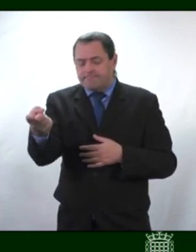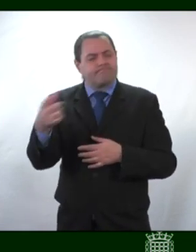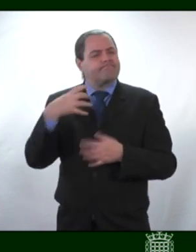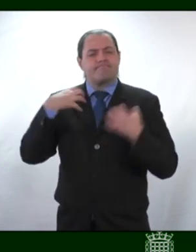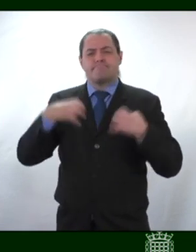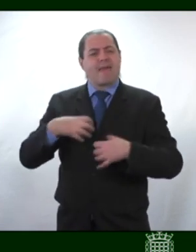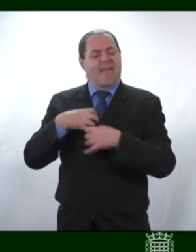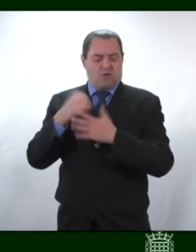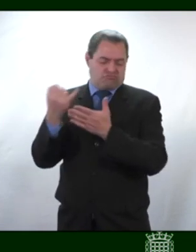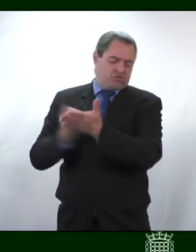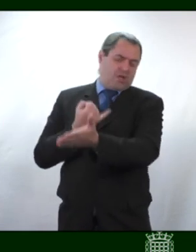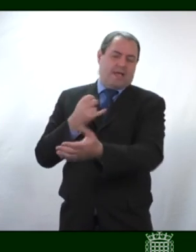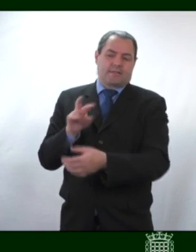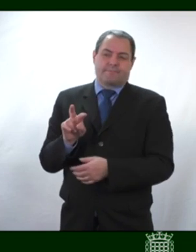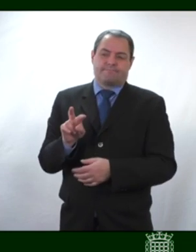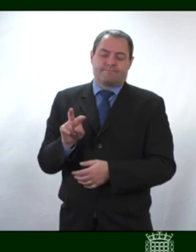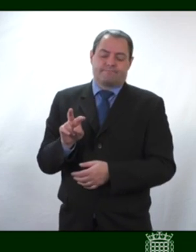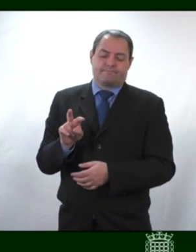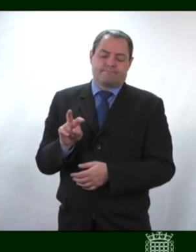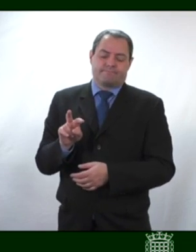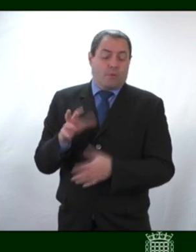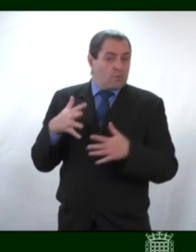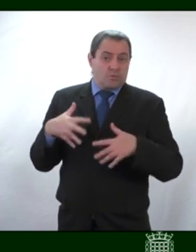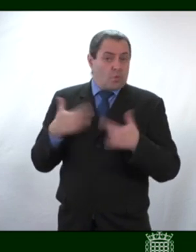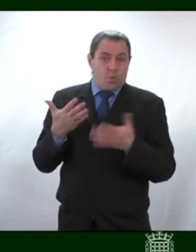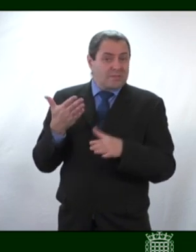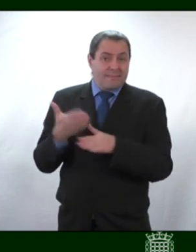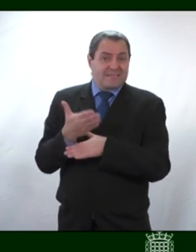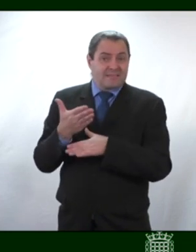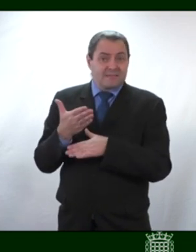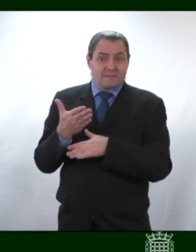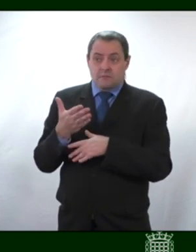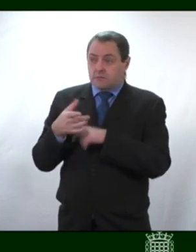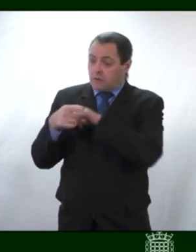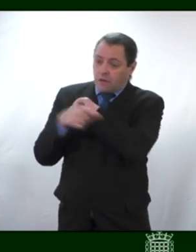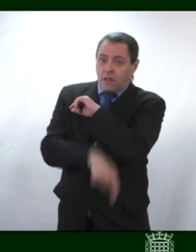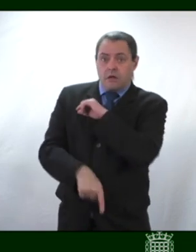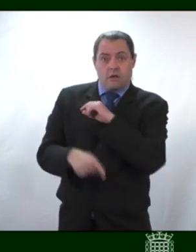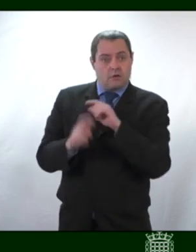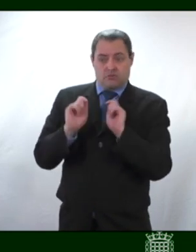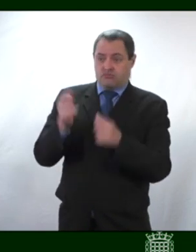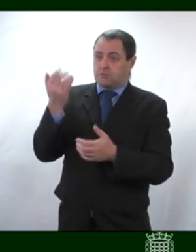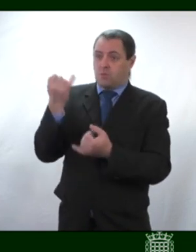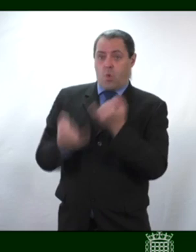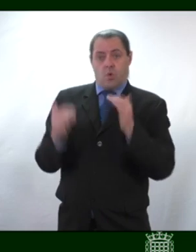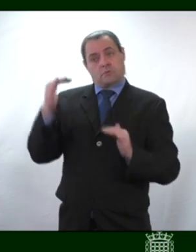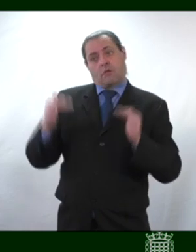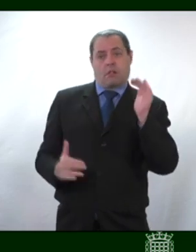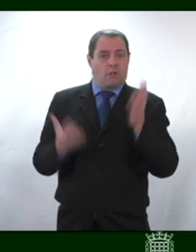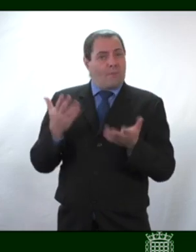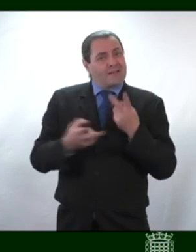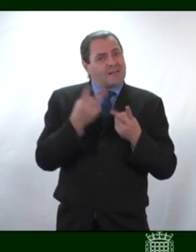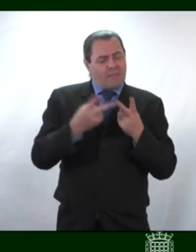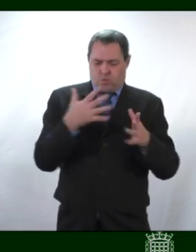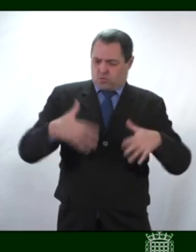it. Of course, we do not want businesses in Greater Manchester to be disadvantaged, so that offer remains on